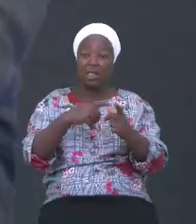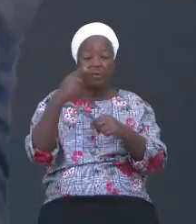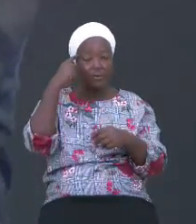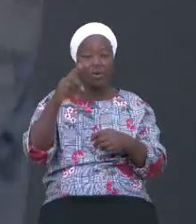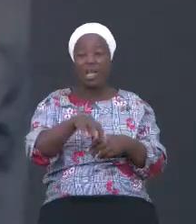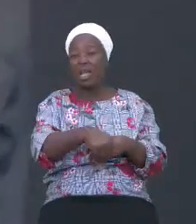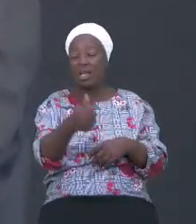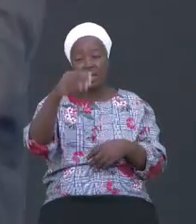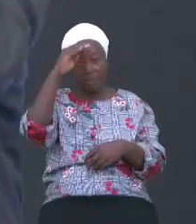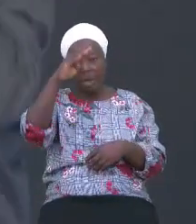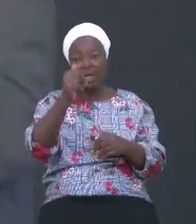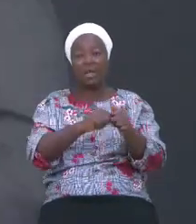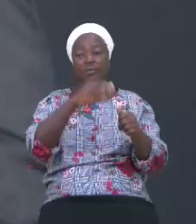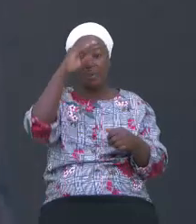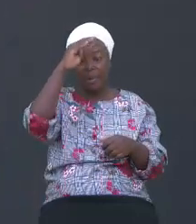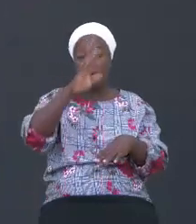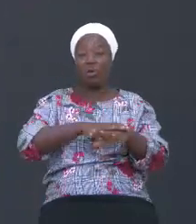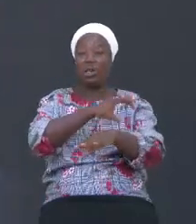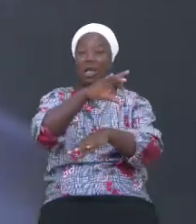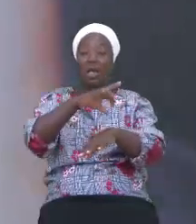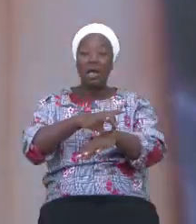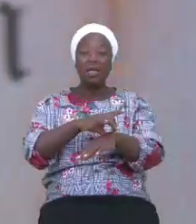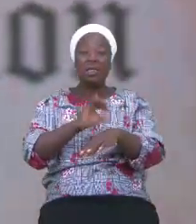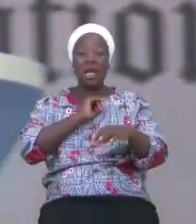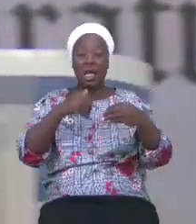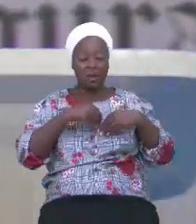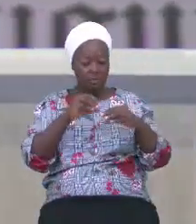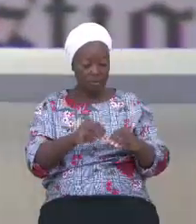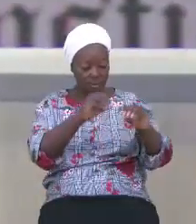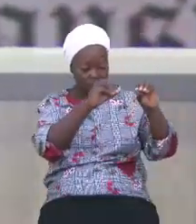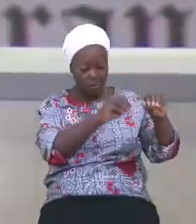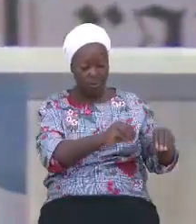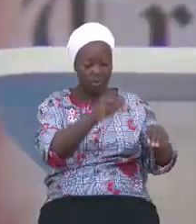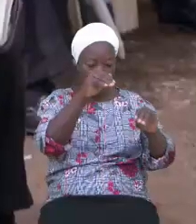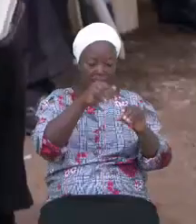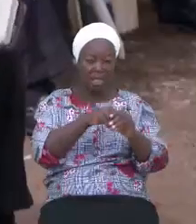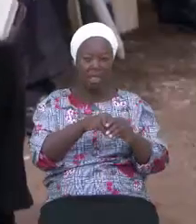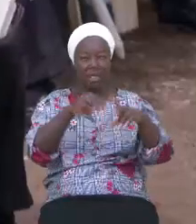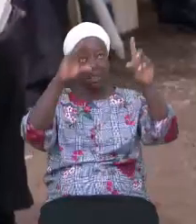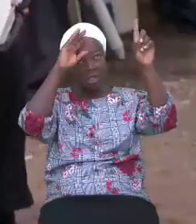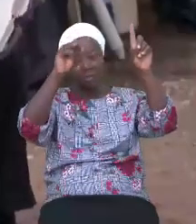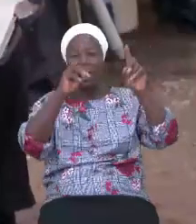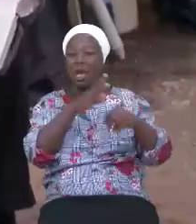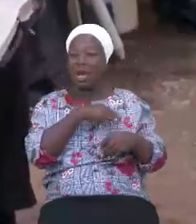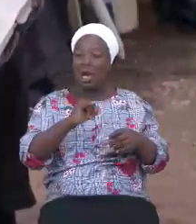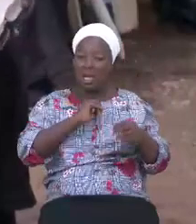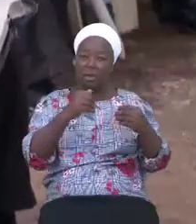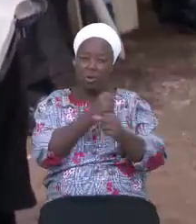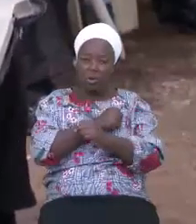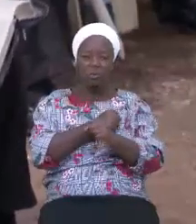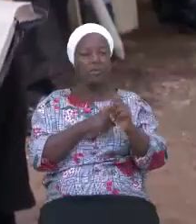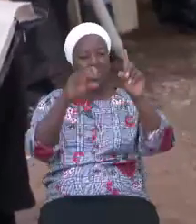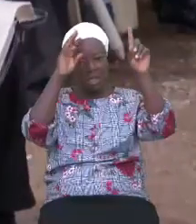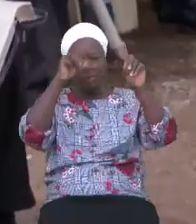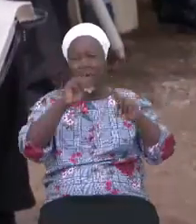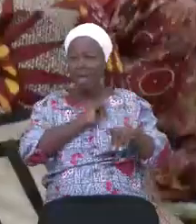man, every man on earth, I put in him. I delight in him. I didn't share